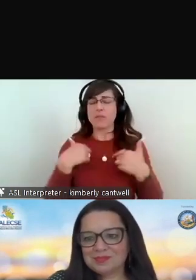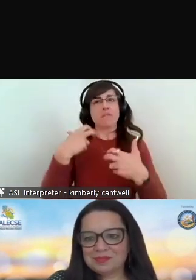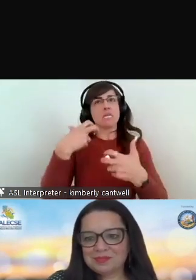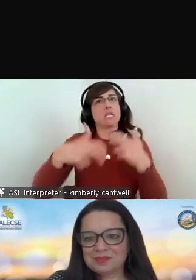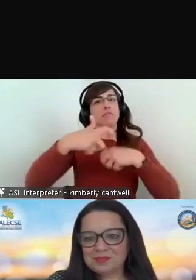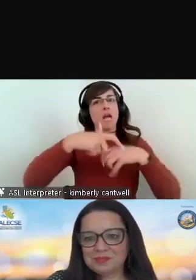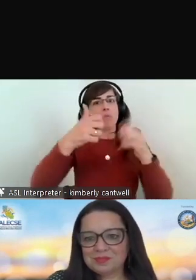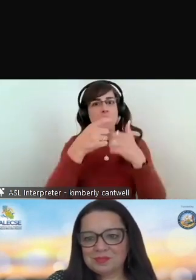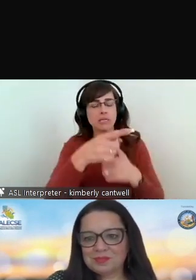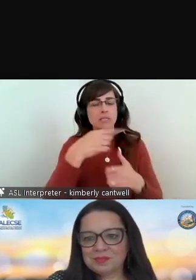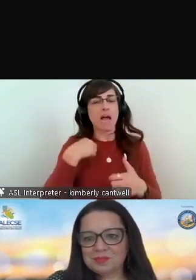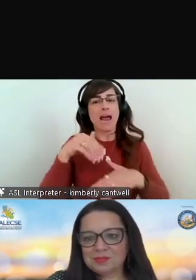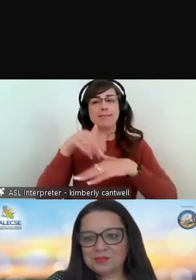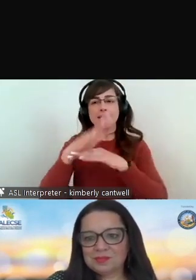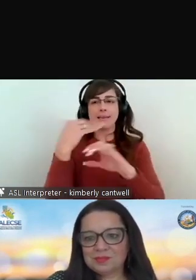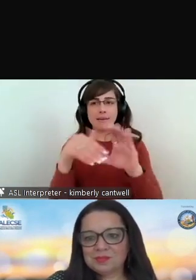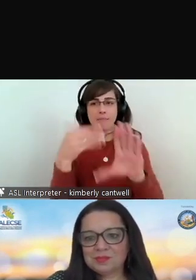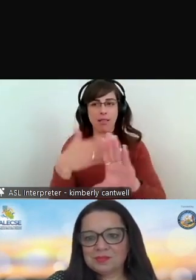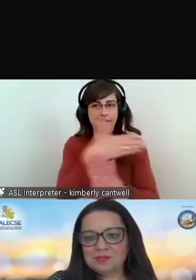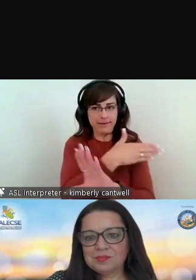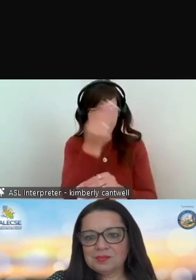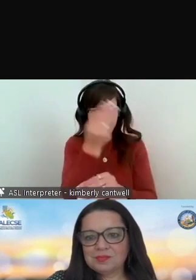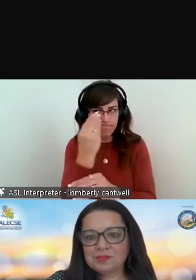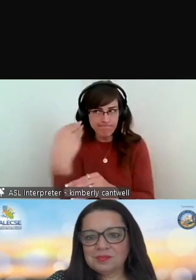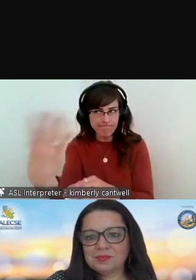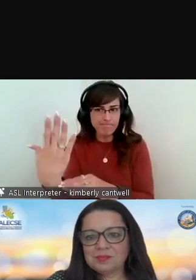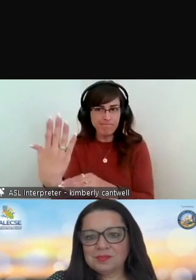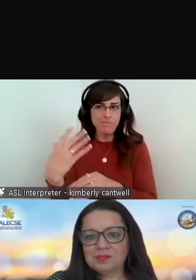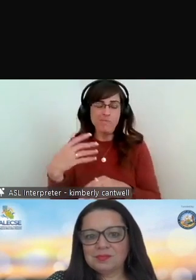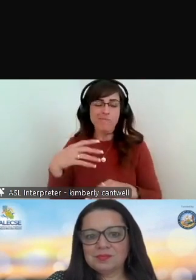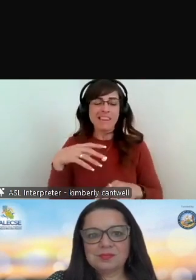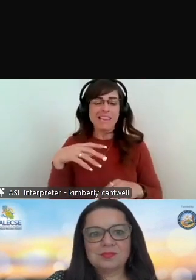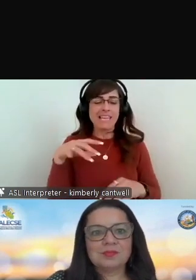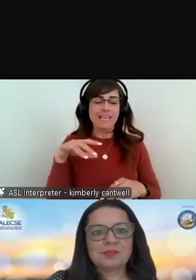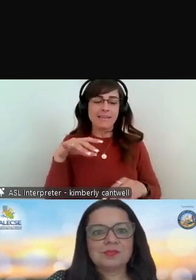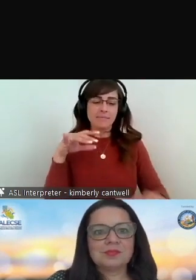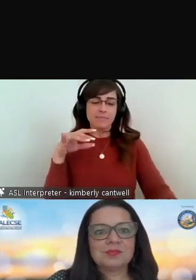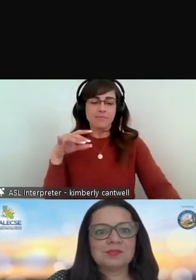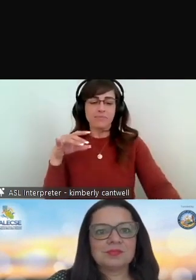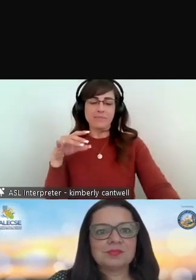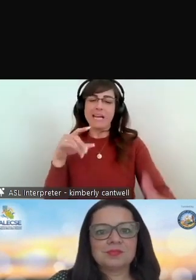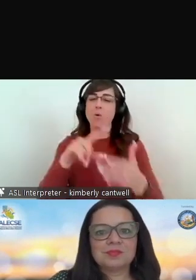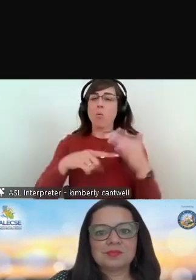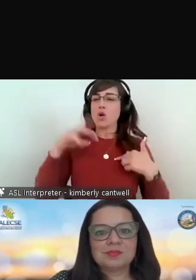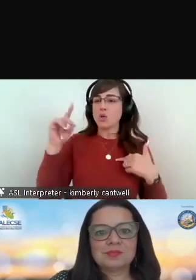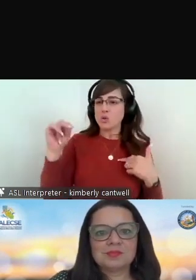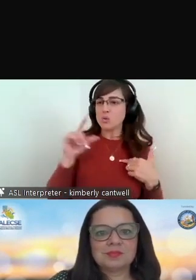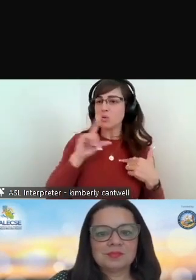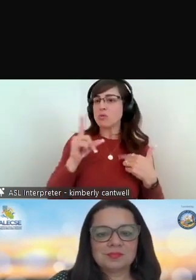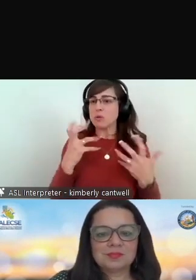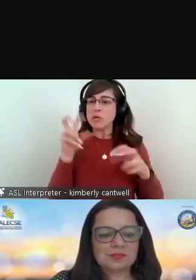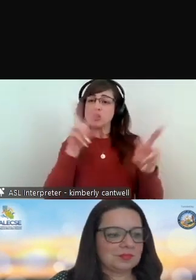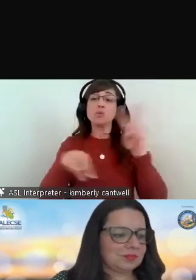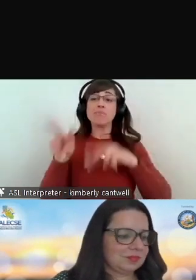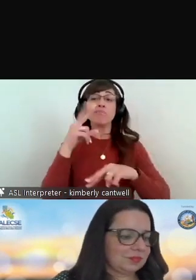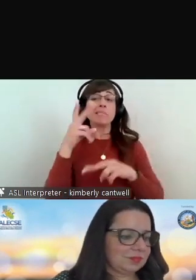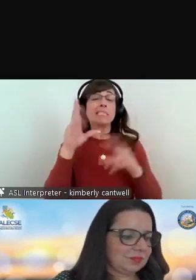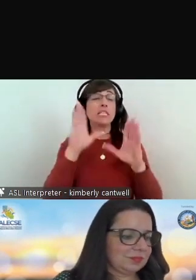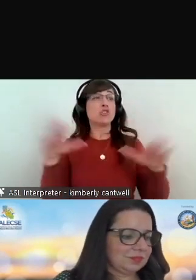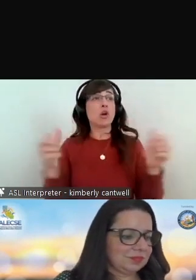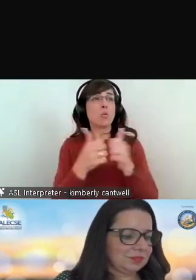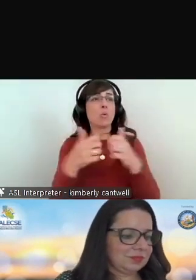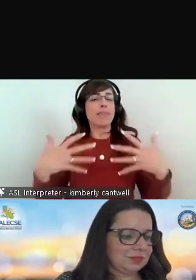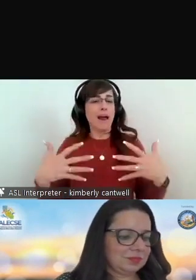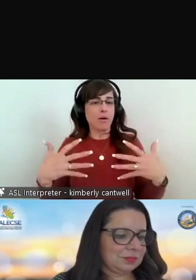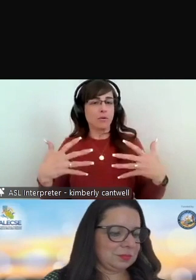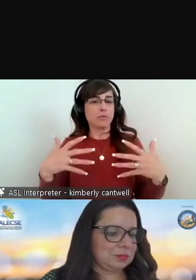So I always send an email ahead of time to parents and let them know what I'll be doing, and that I really want to observe and see the child